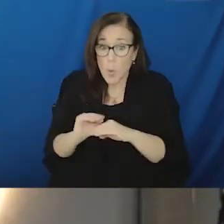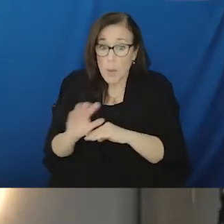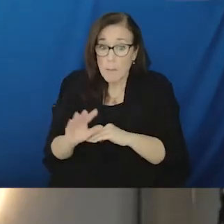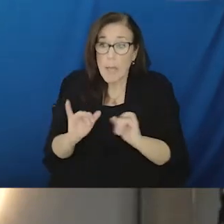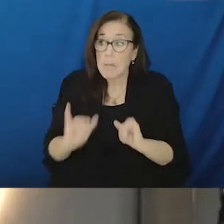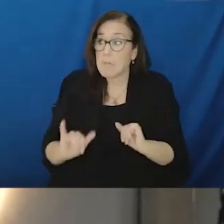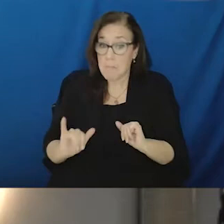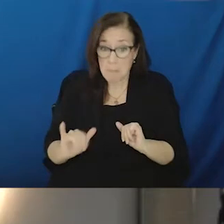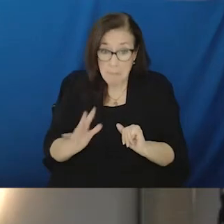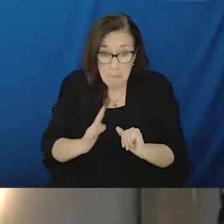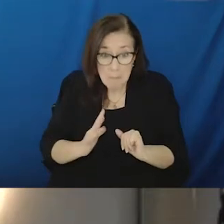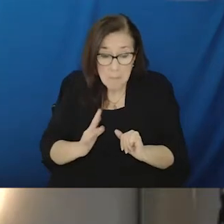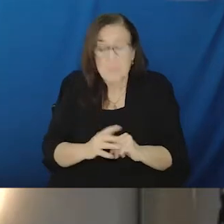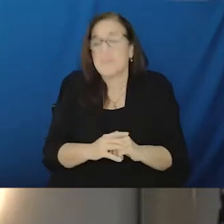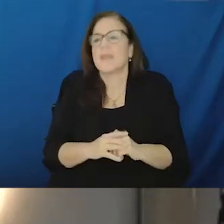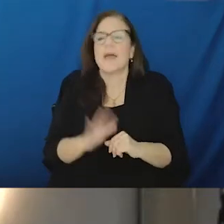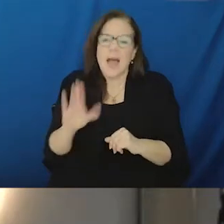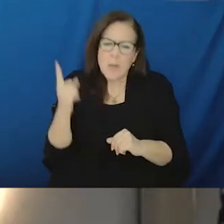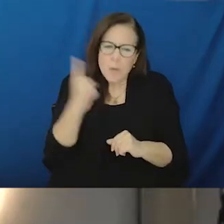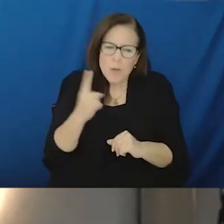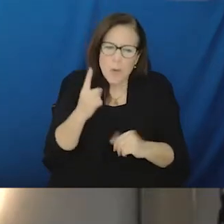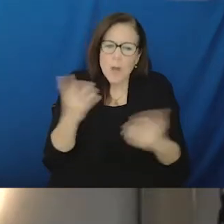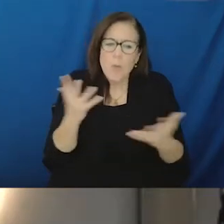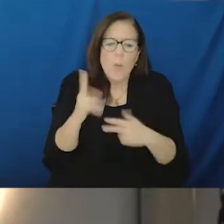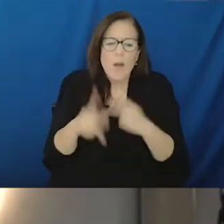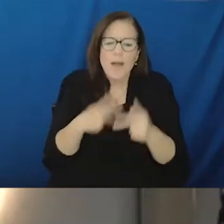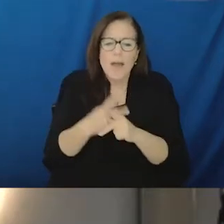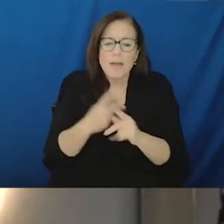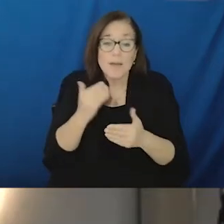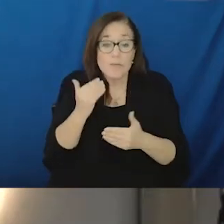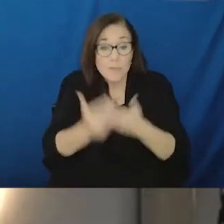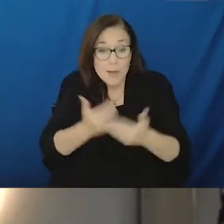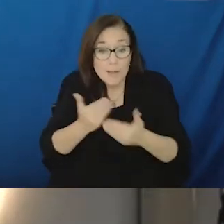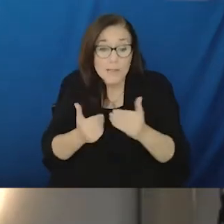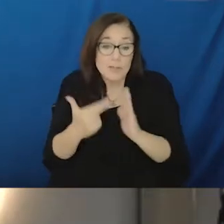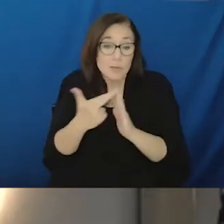process is in place or can be in place for if